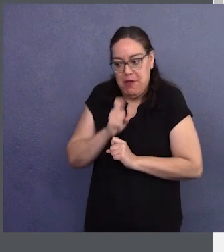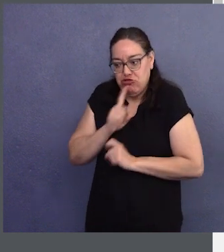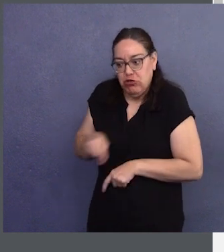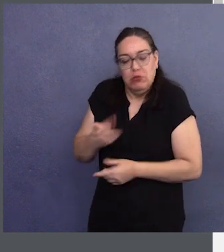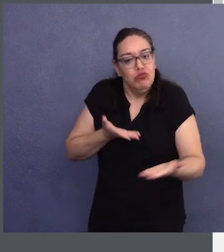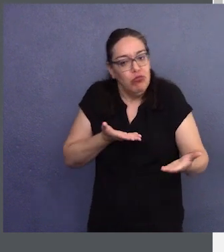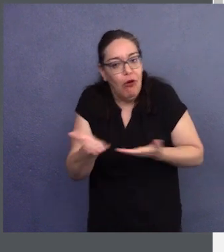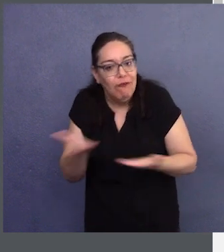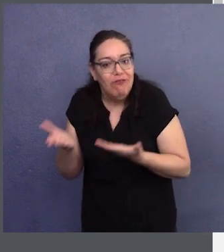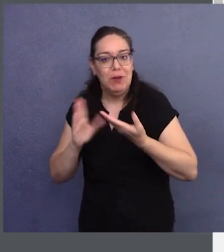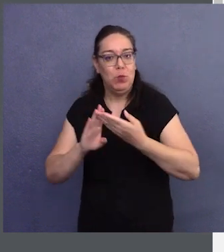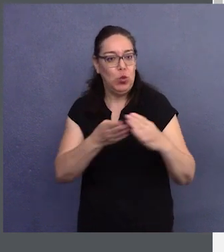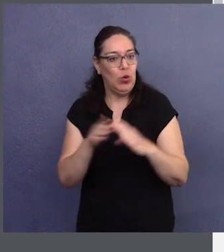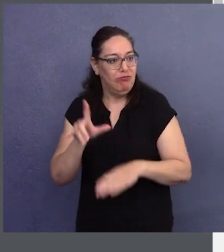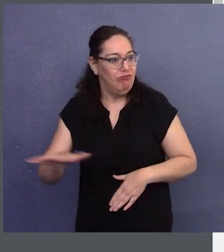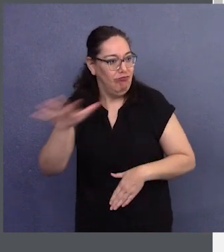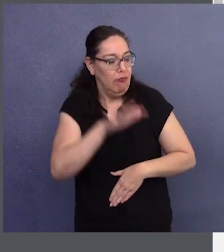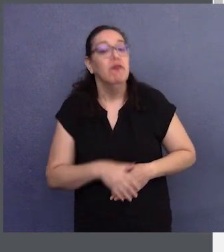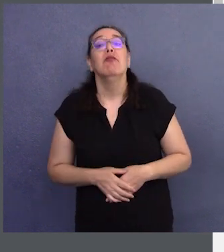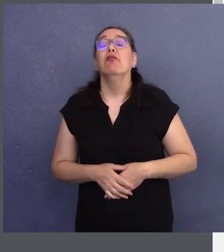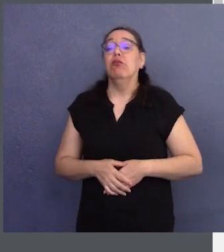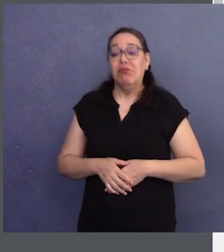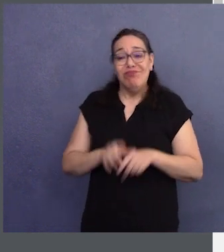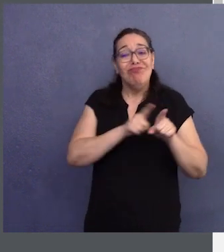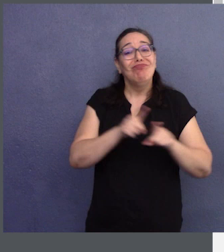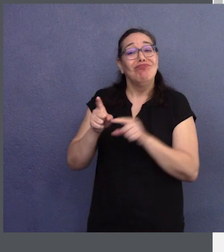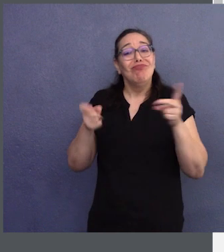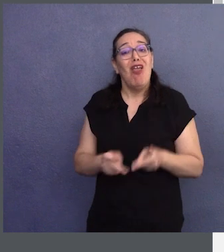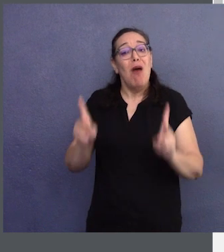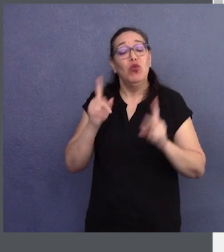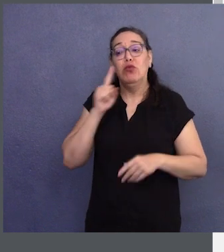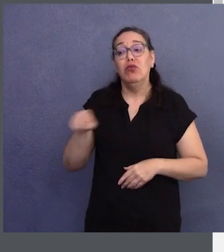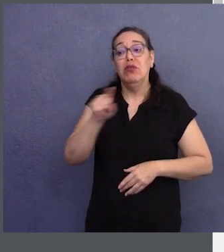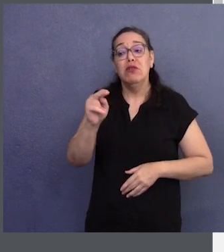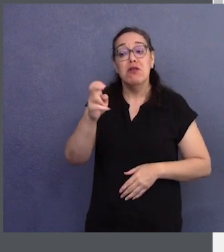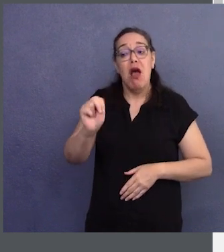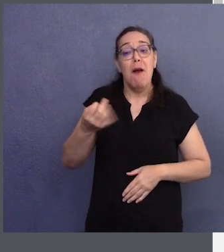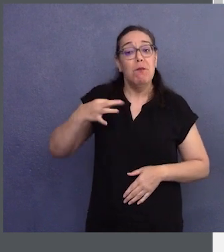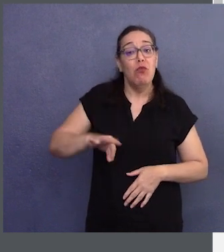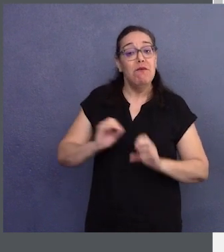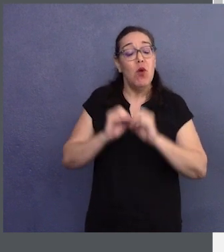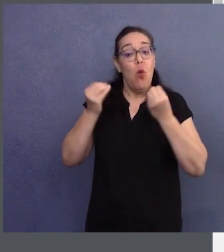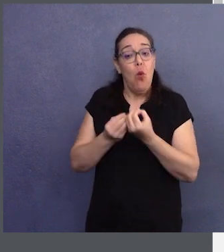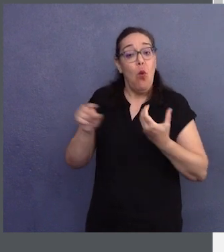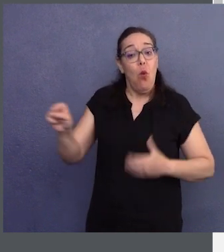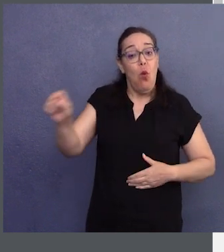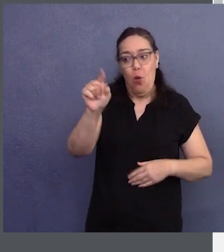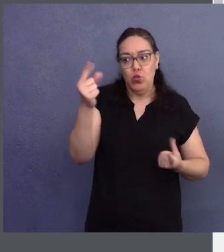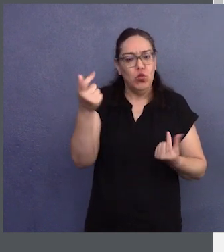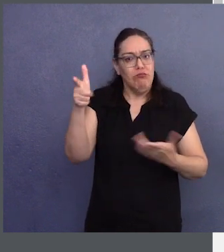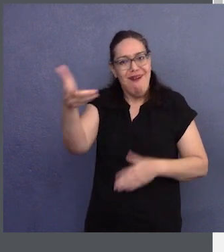their communities. And it is also an opportunity for nonprofit organizations to